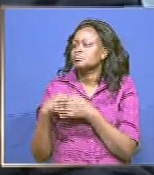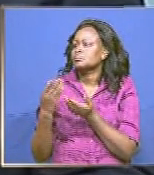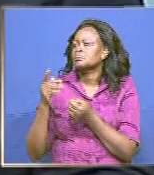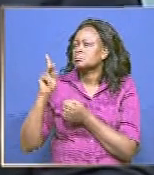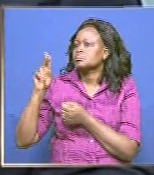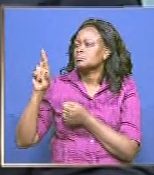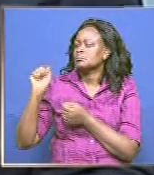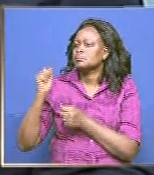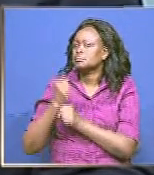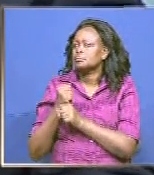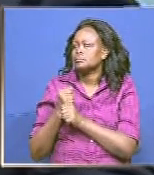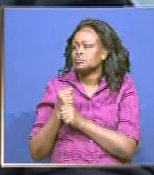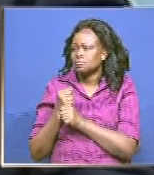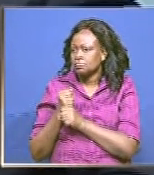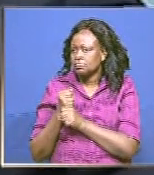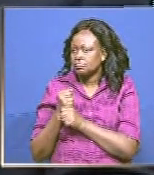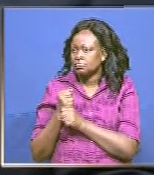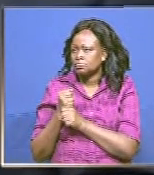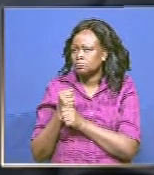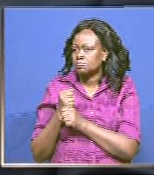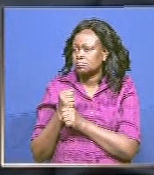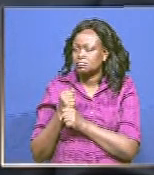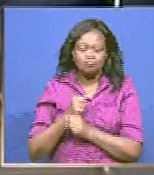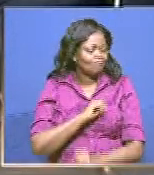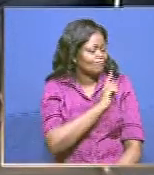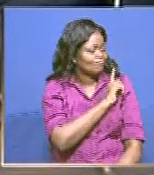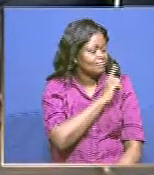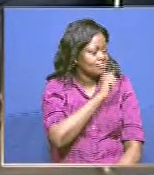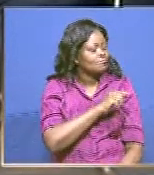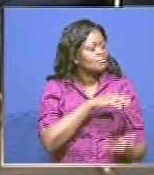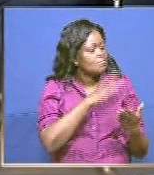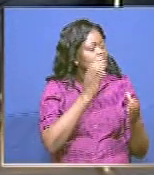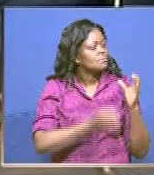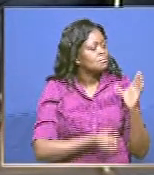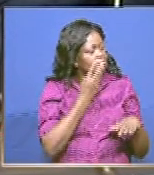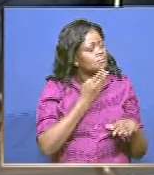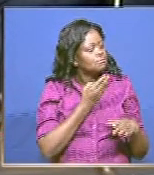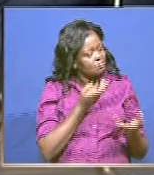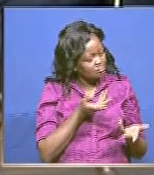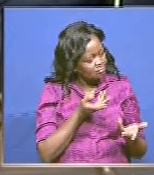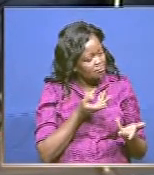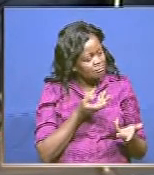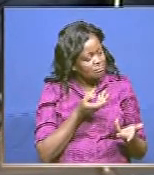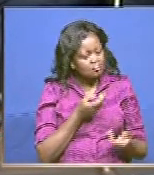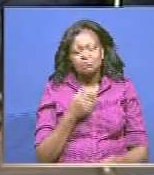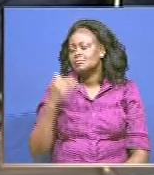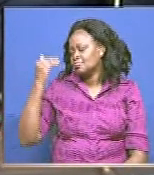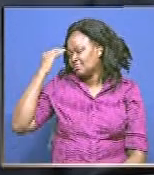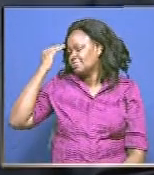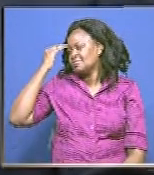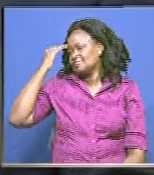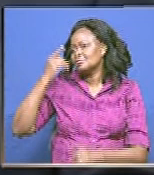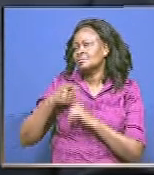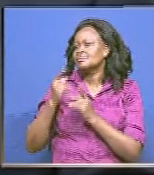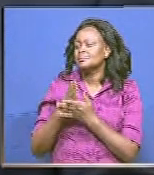Revenue Authority had been doing. No, it should be more production. I know, but again,